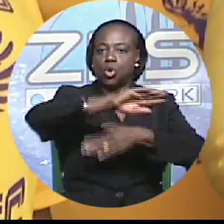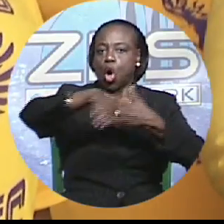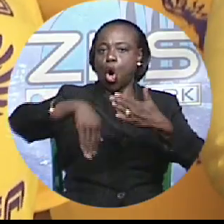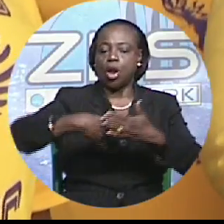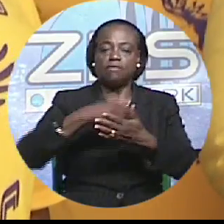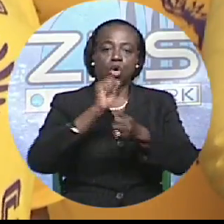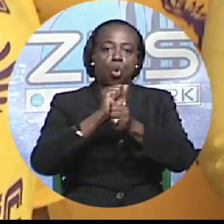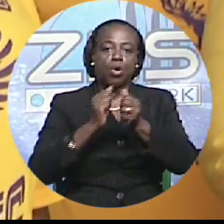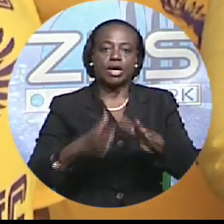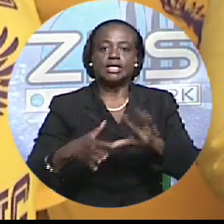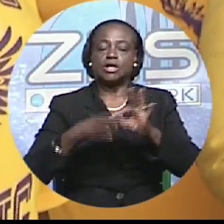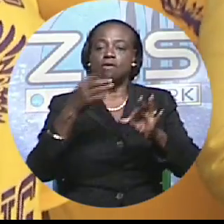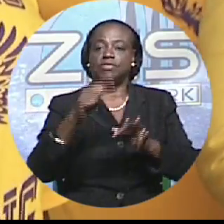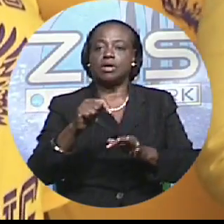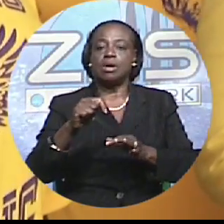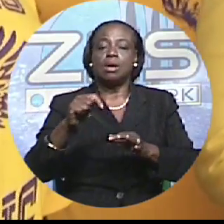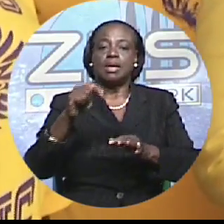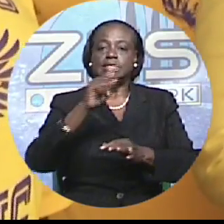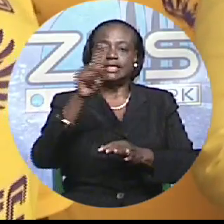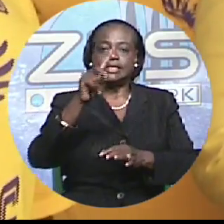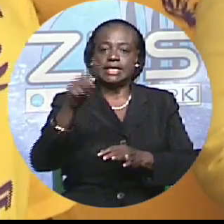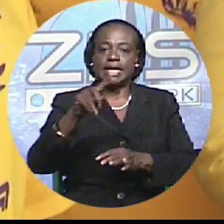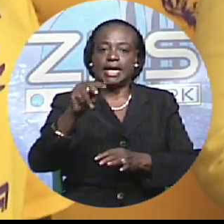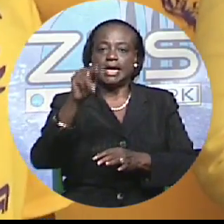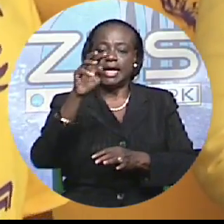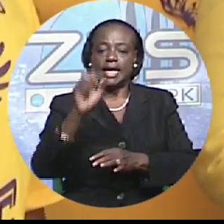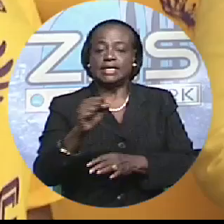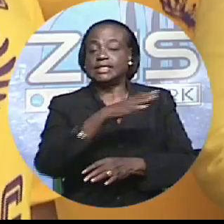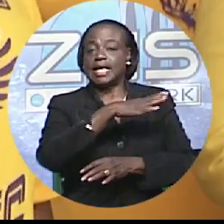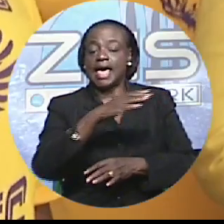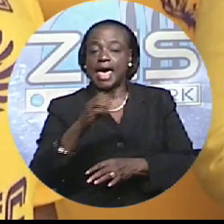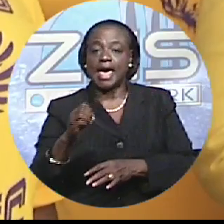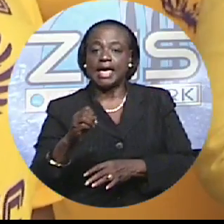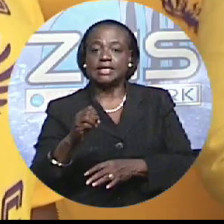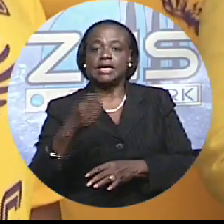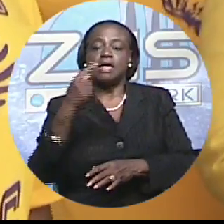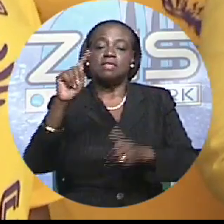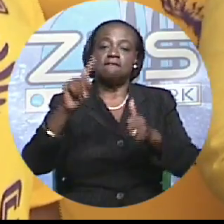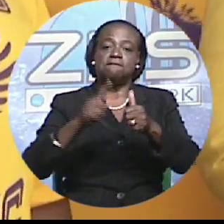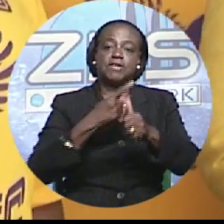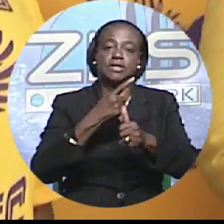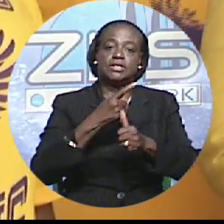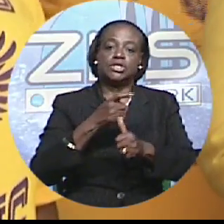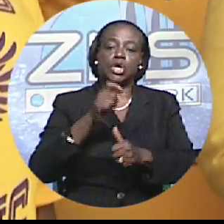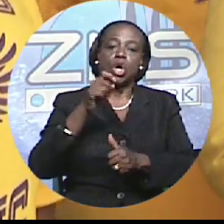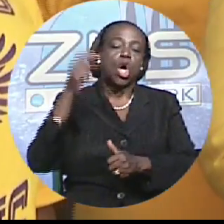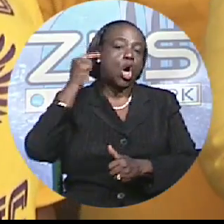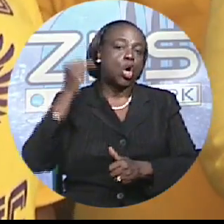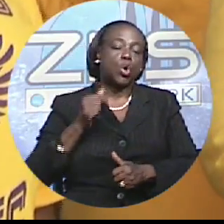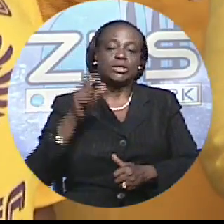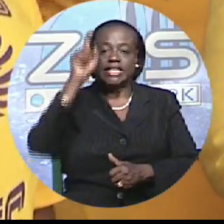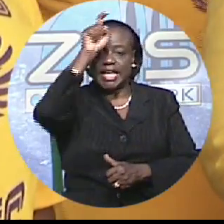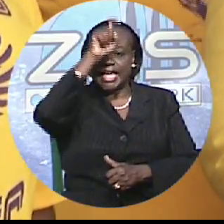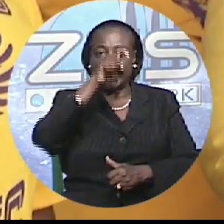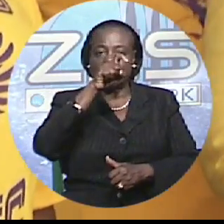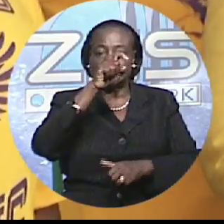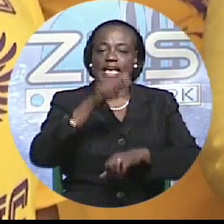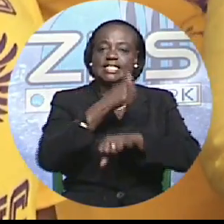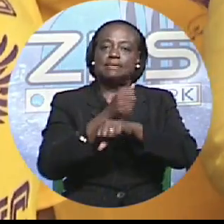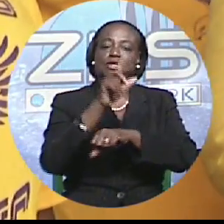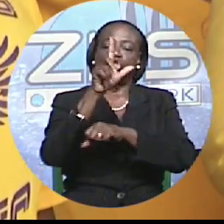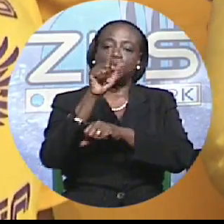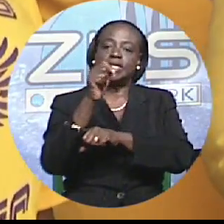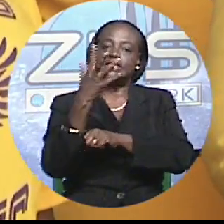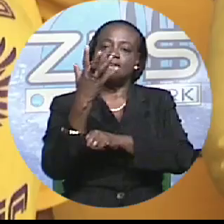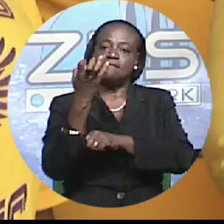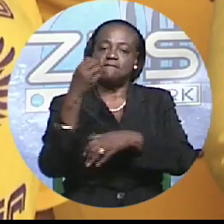employees of the Broadcasting Corporation of the Bahamas. And whereas the first Golden Eagles, established